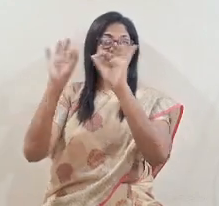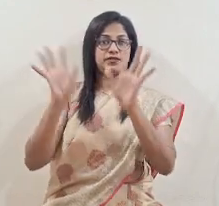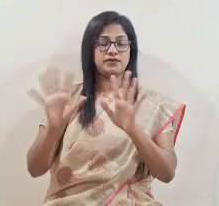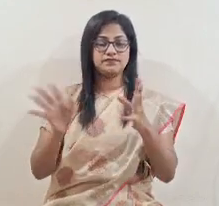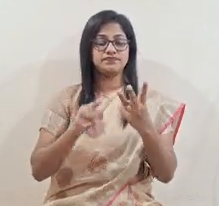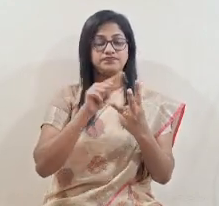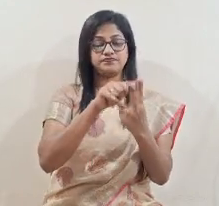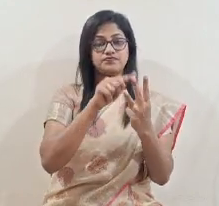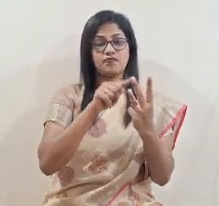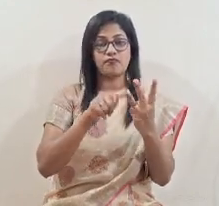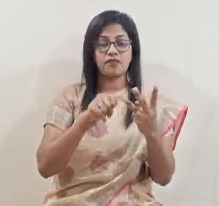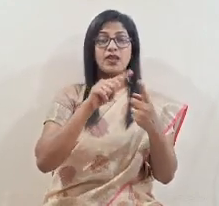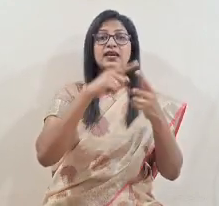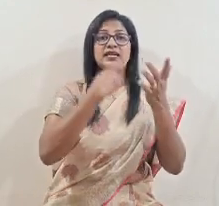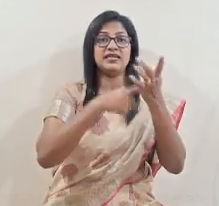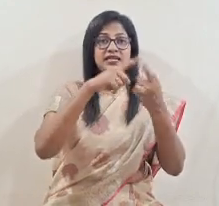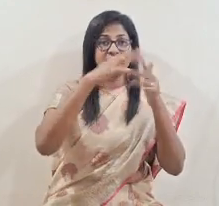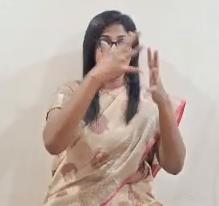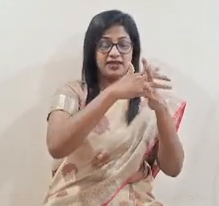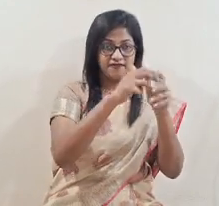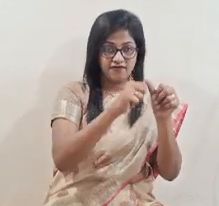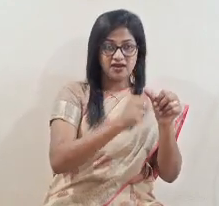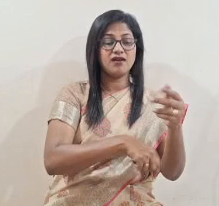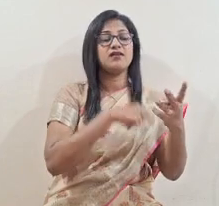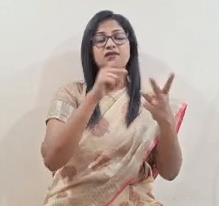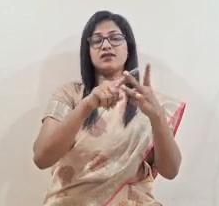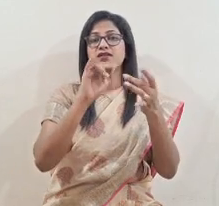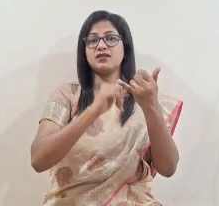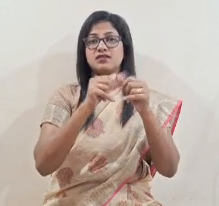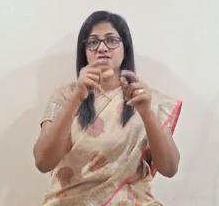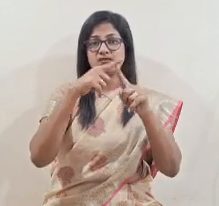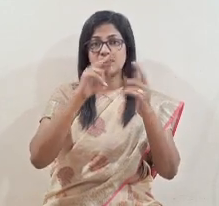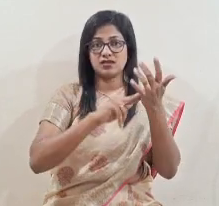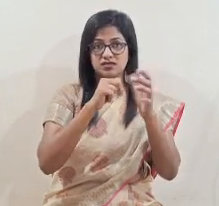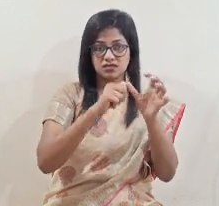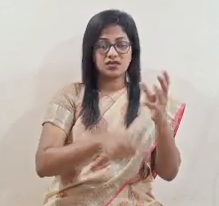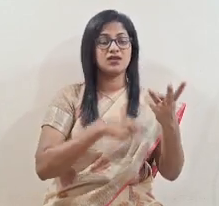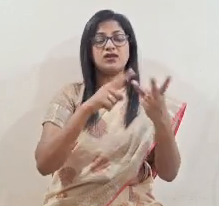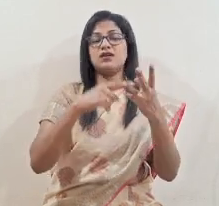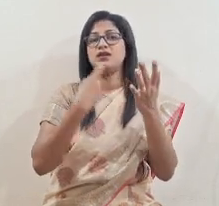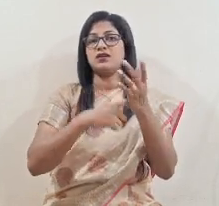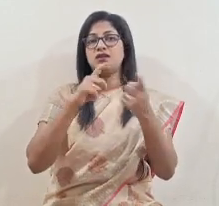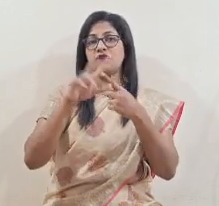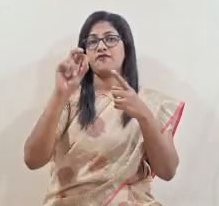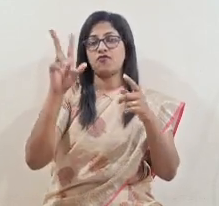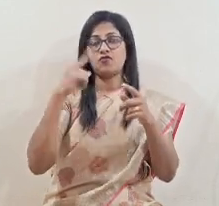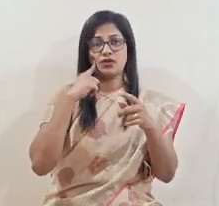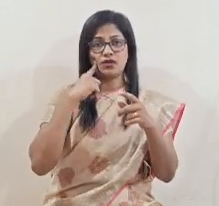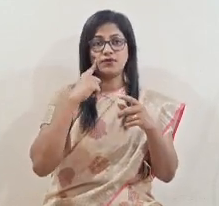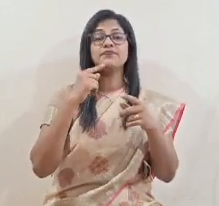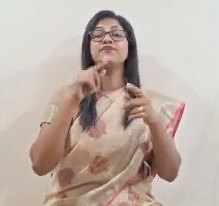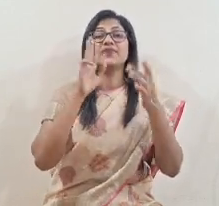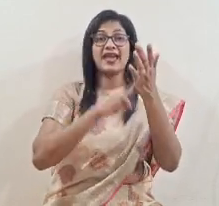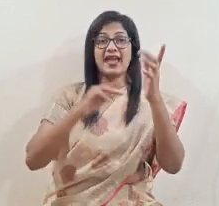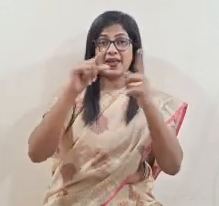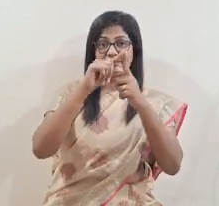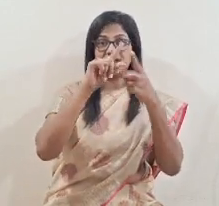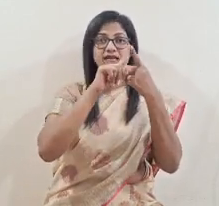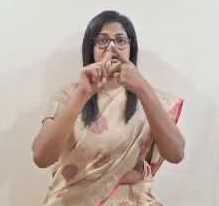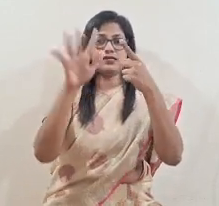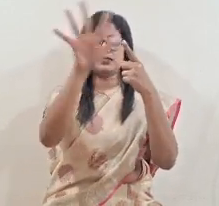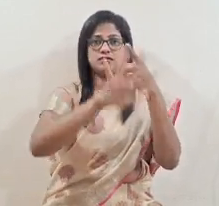my 3 sites were Rewa, Satna, and Singrauli. All the 3 falls on the eastern part of